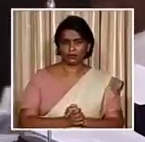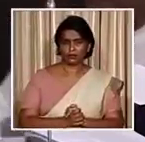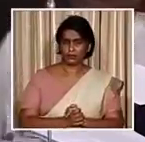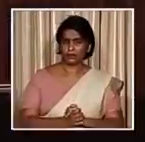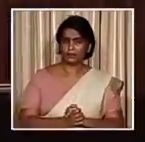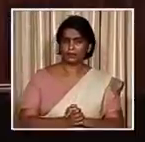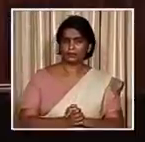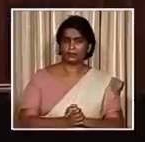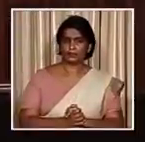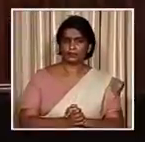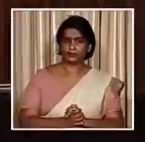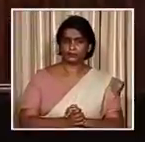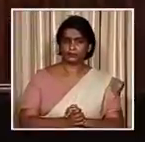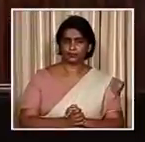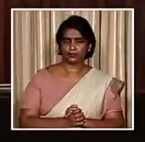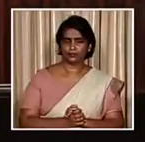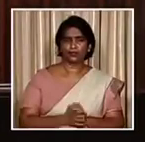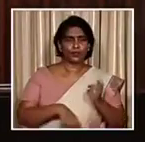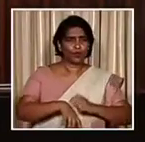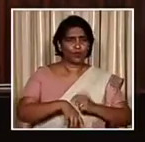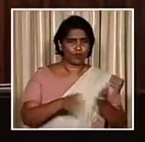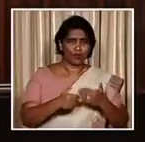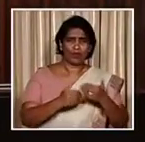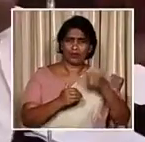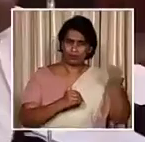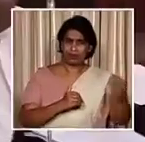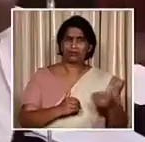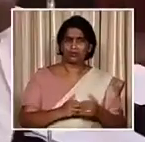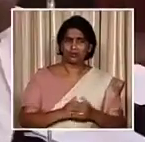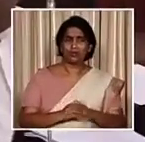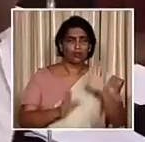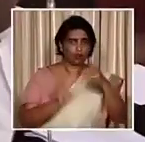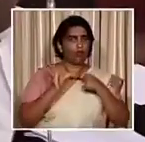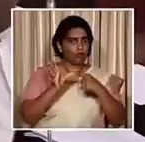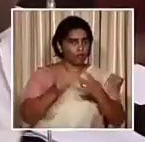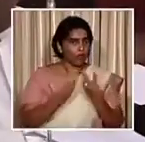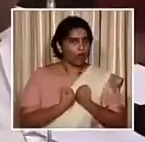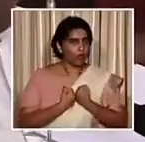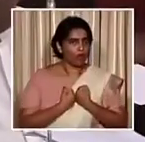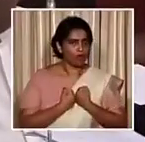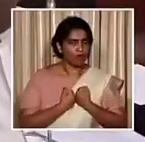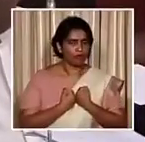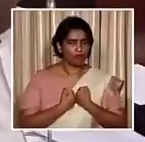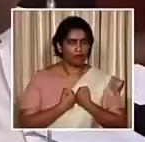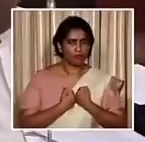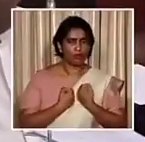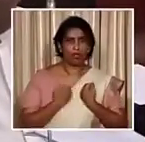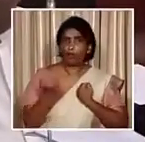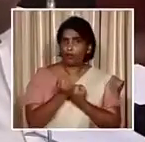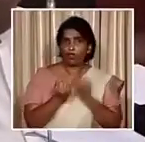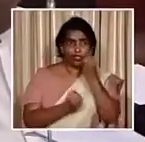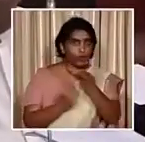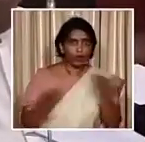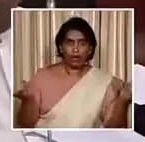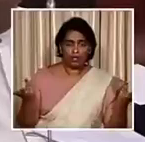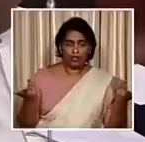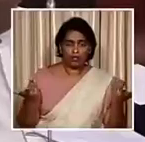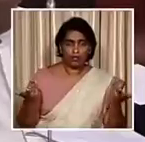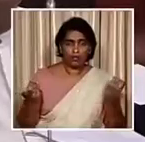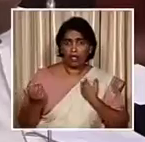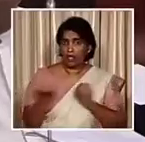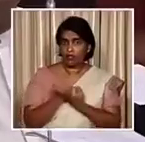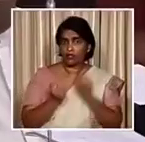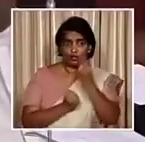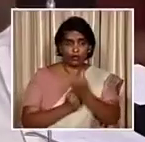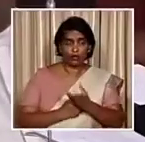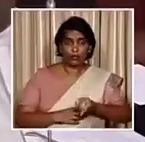You have enough time at the debate. Visi ekwene vivastha sansodaneta api sayoga dunnetta. That is all. Api dunnetta eka